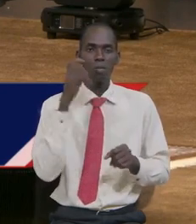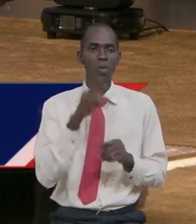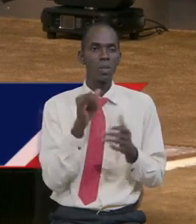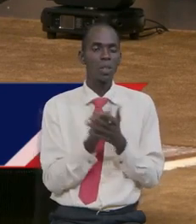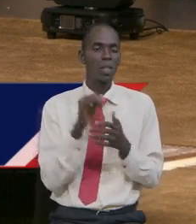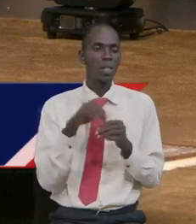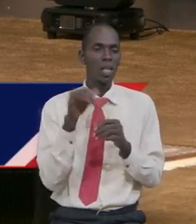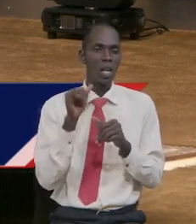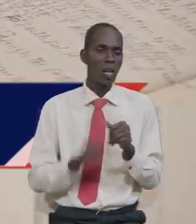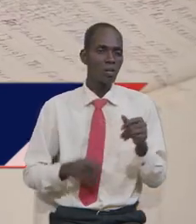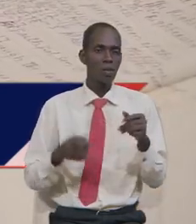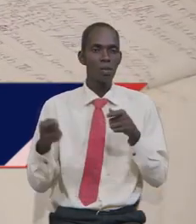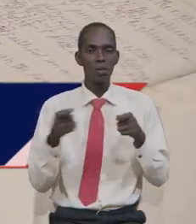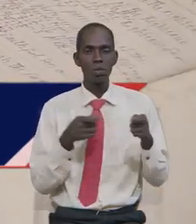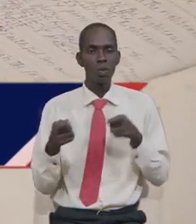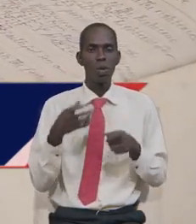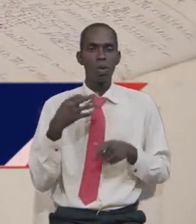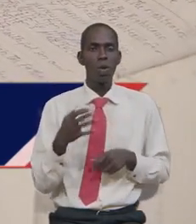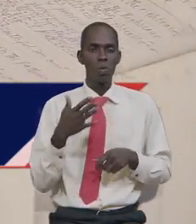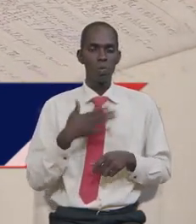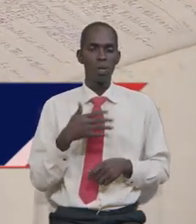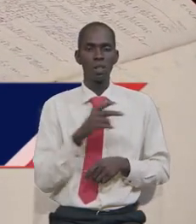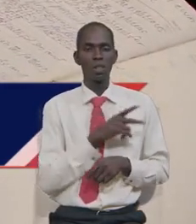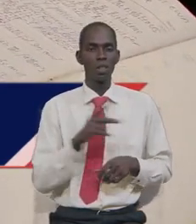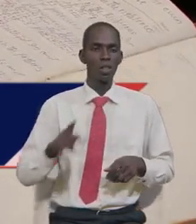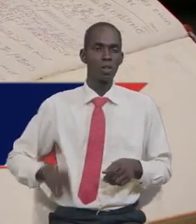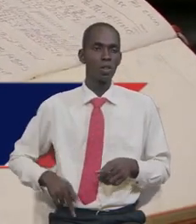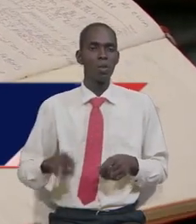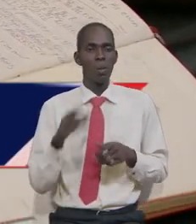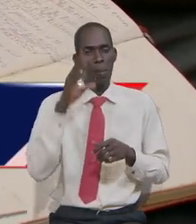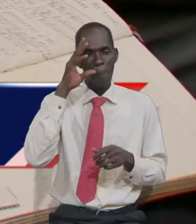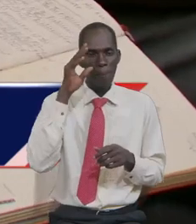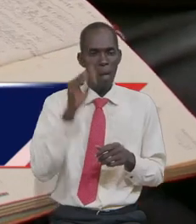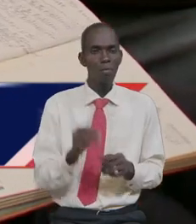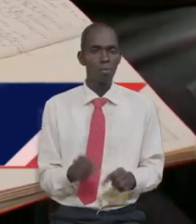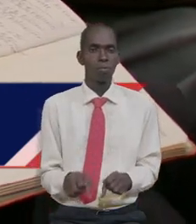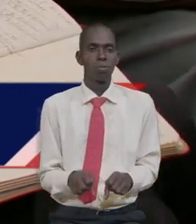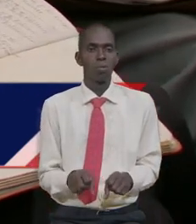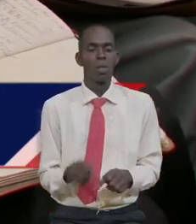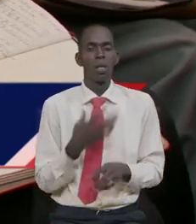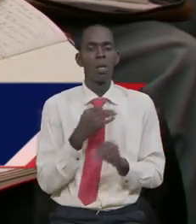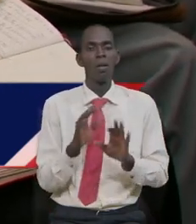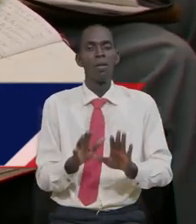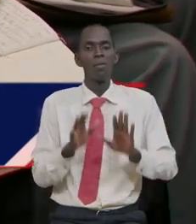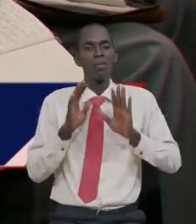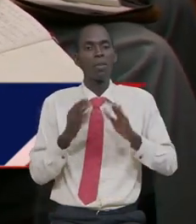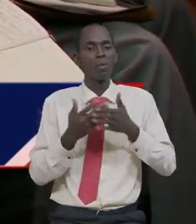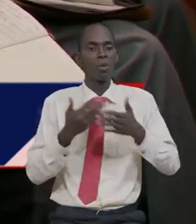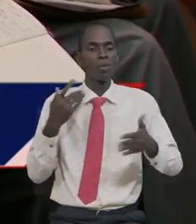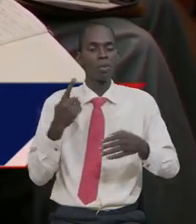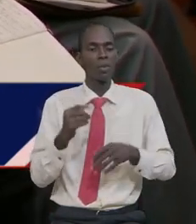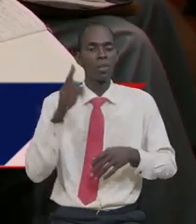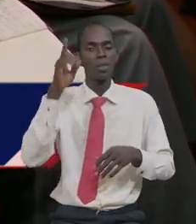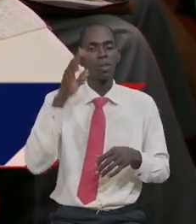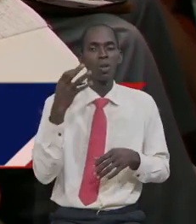every dominion of my kingdom, men tremble and fear before the